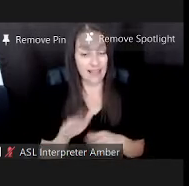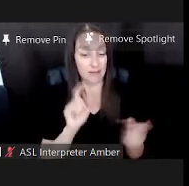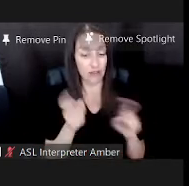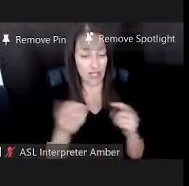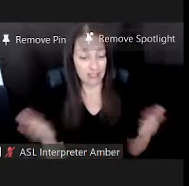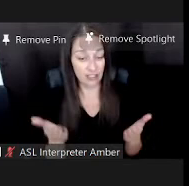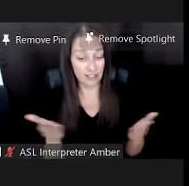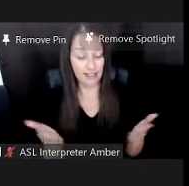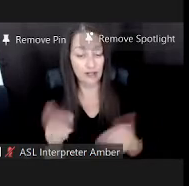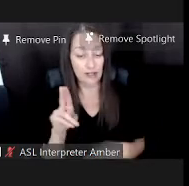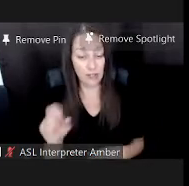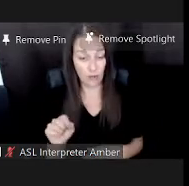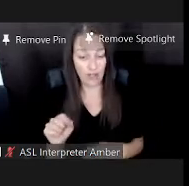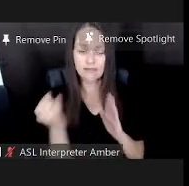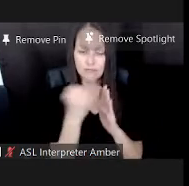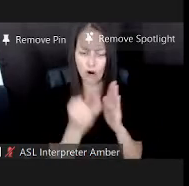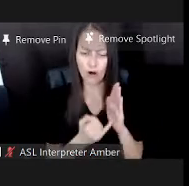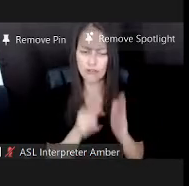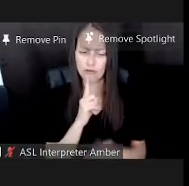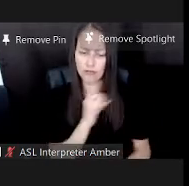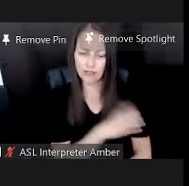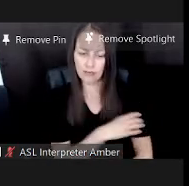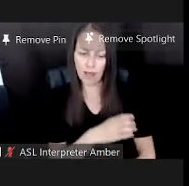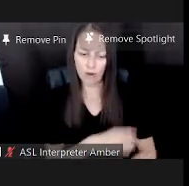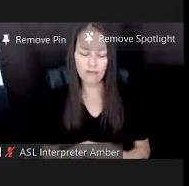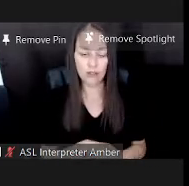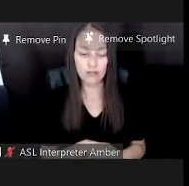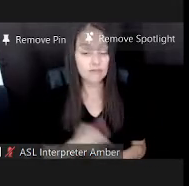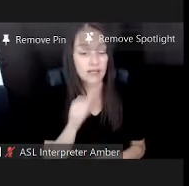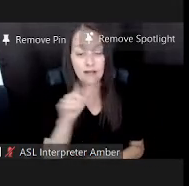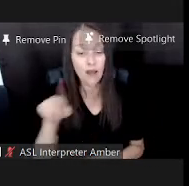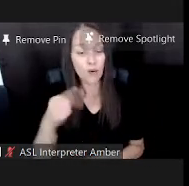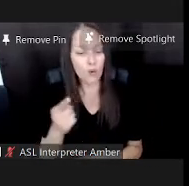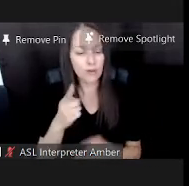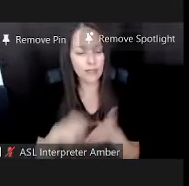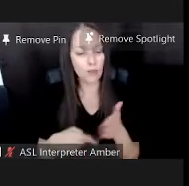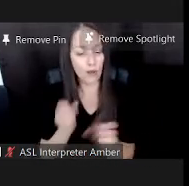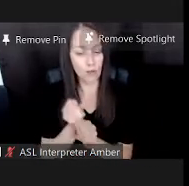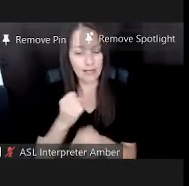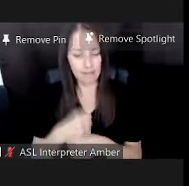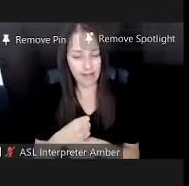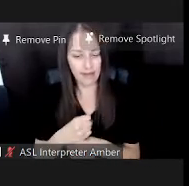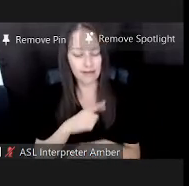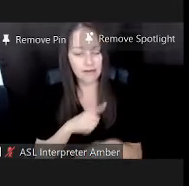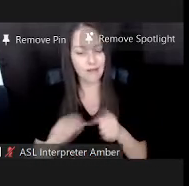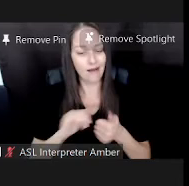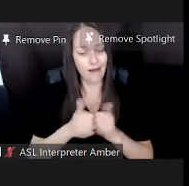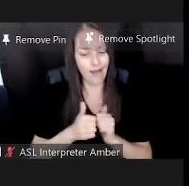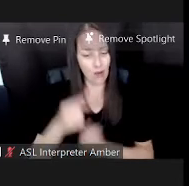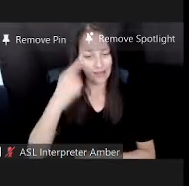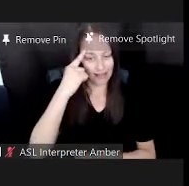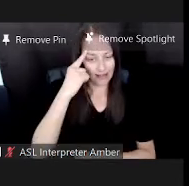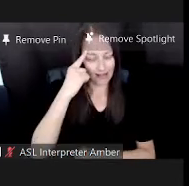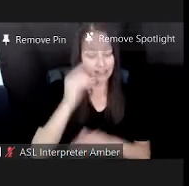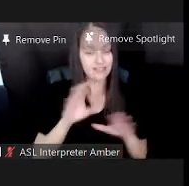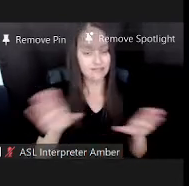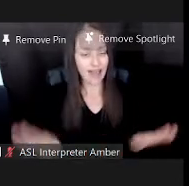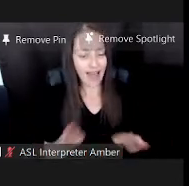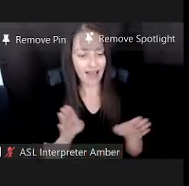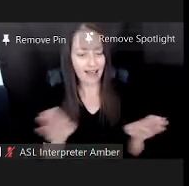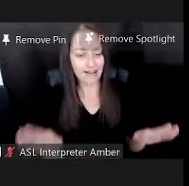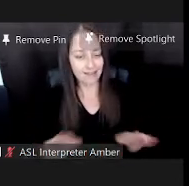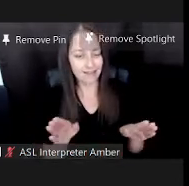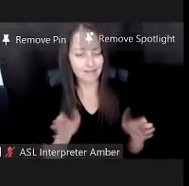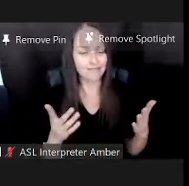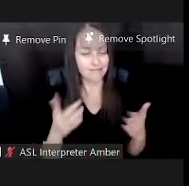about what it is that we make. It's about how we think and how we act and how we behave. And we're doing